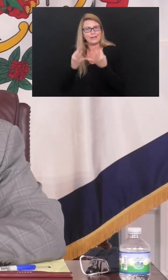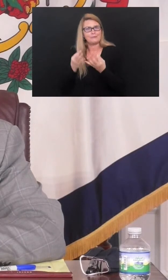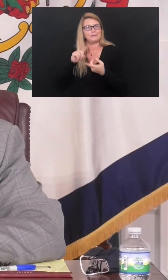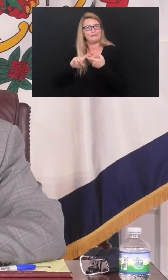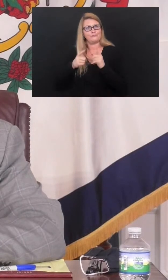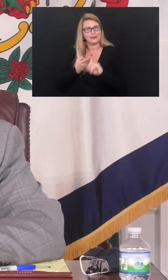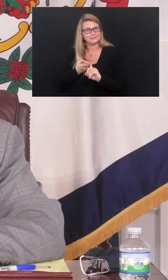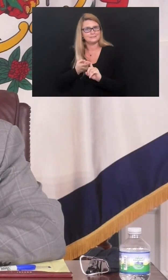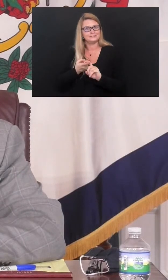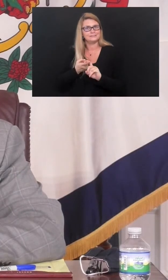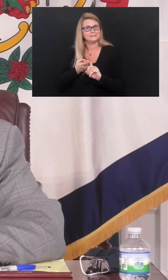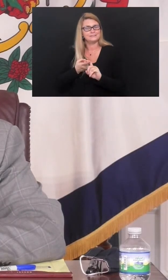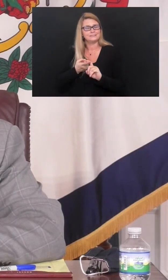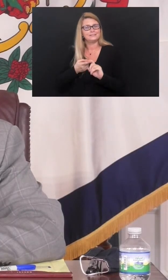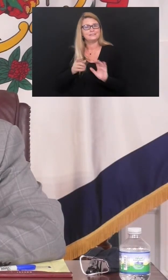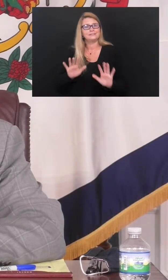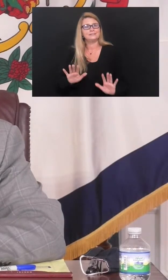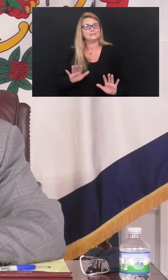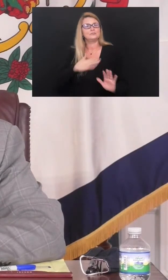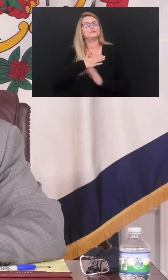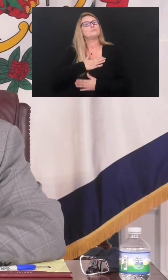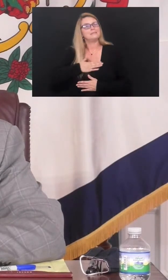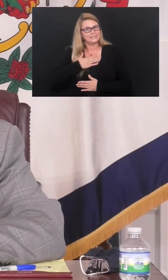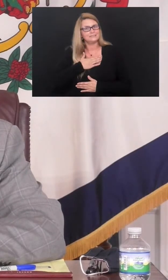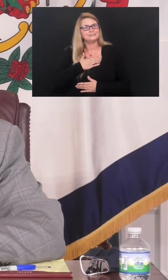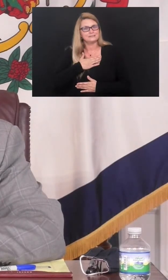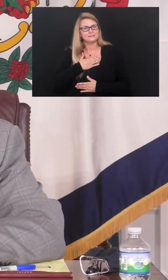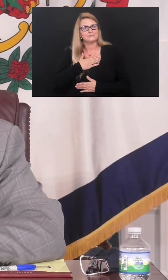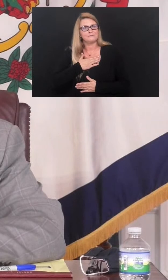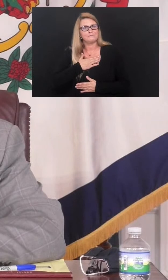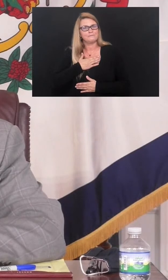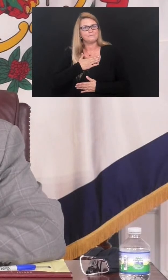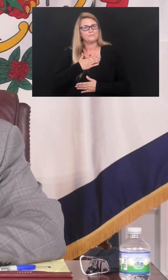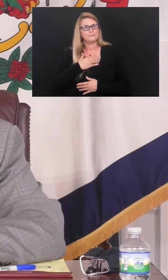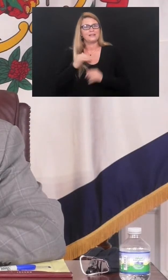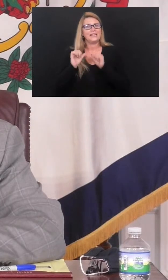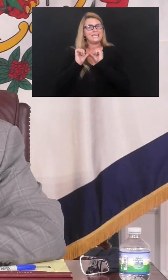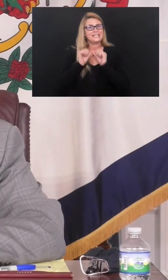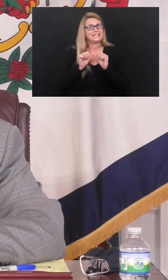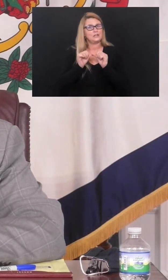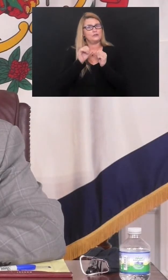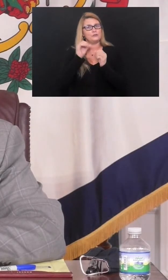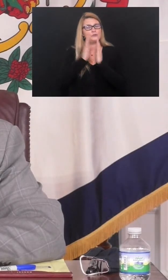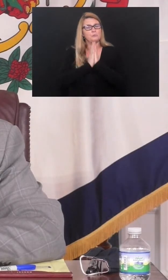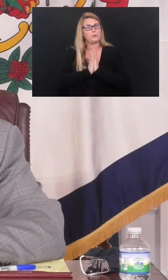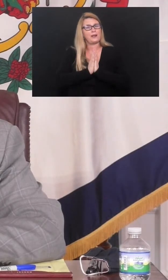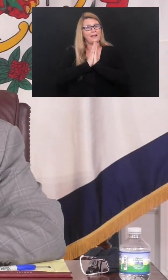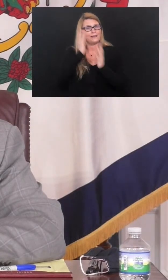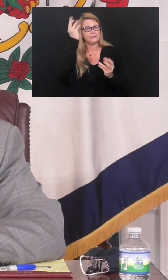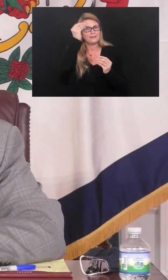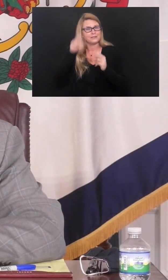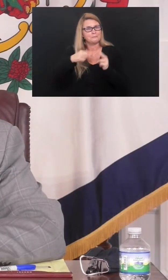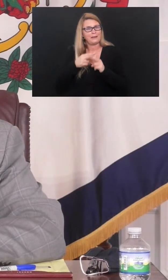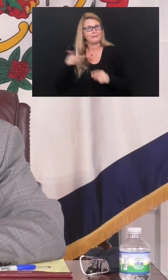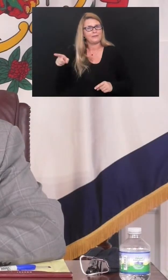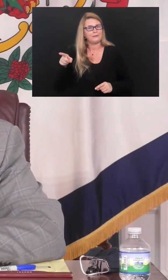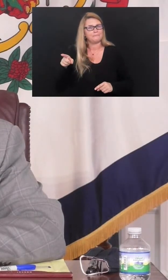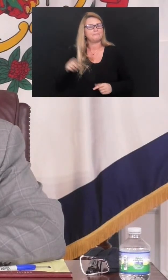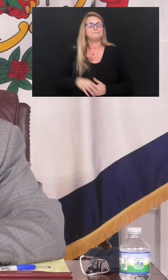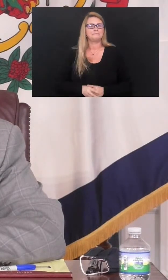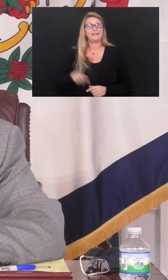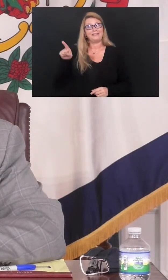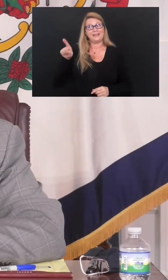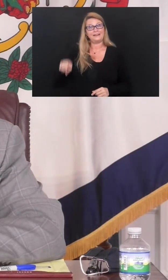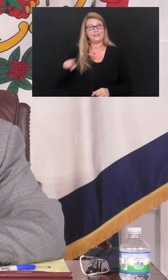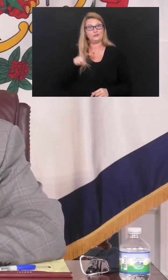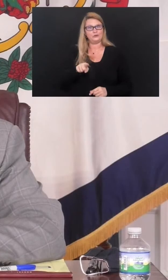So please just keep them in your thoughts and prayers. They really need you.